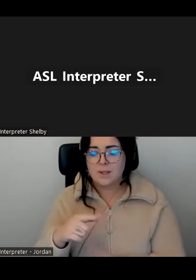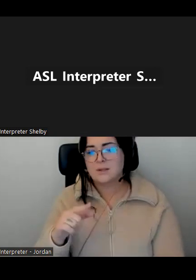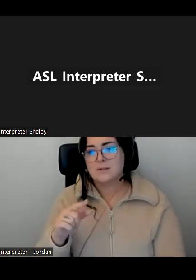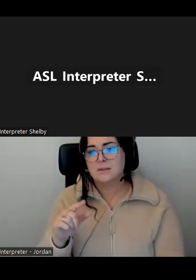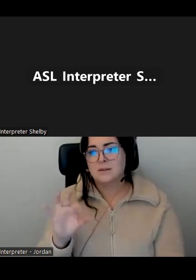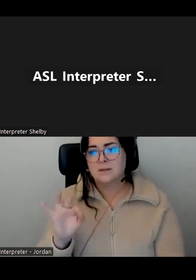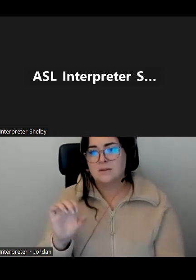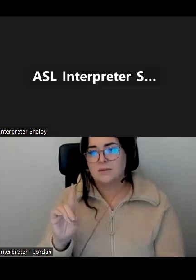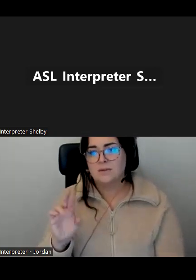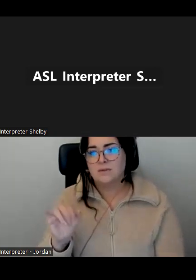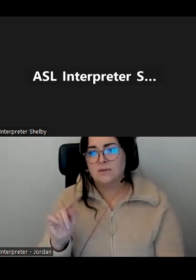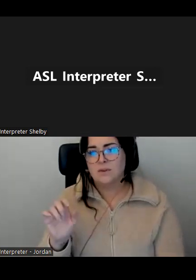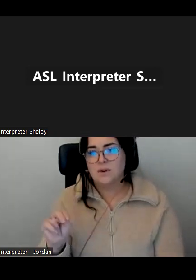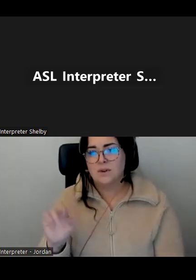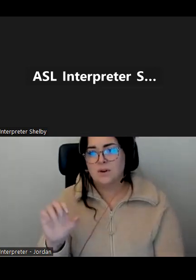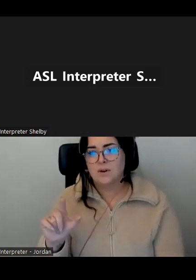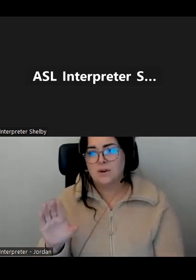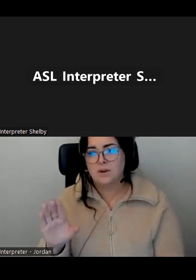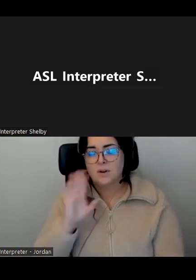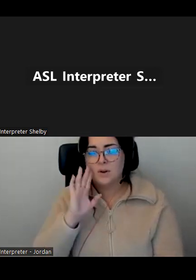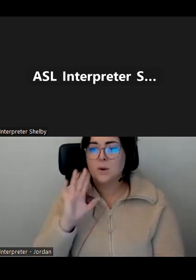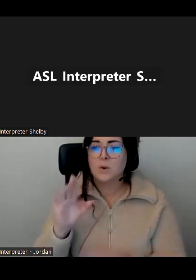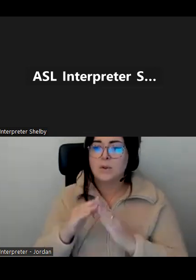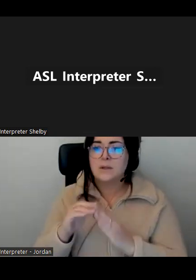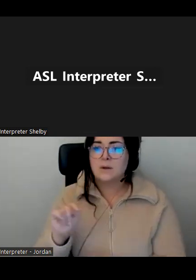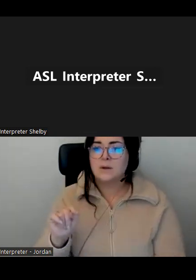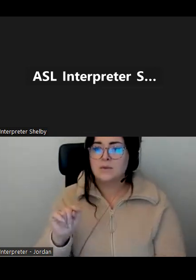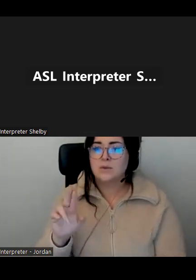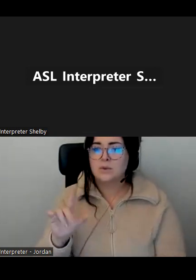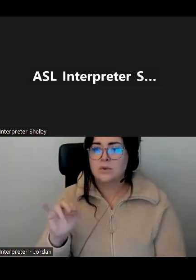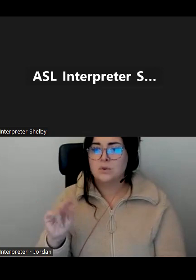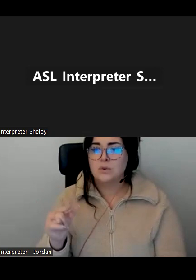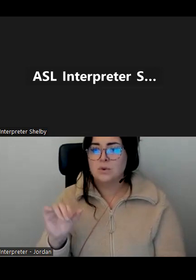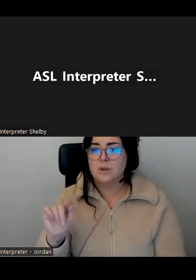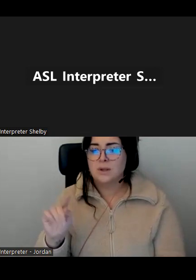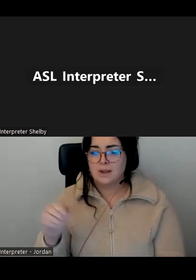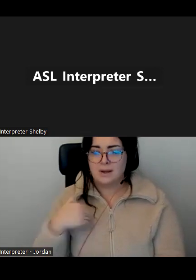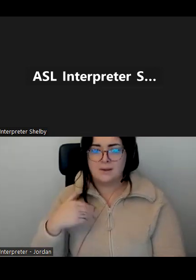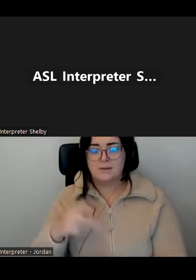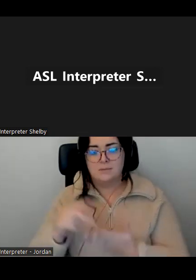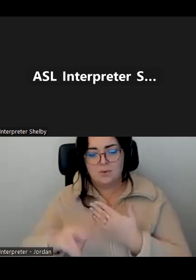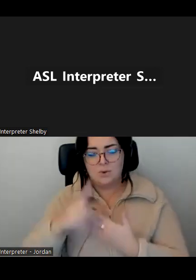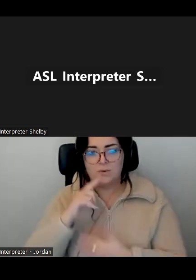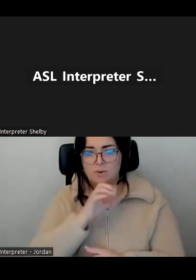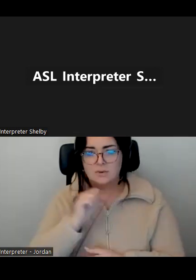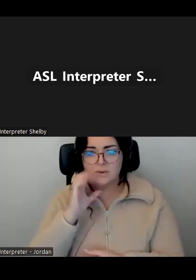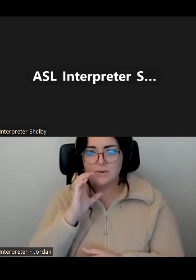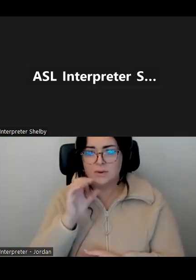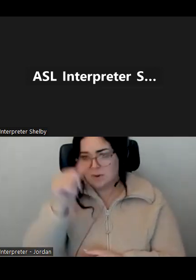regions. So for example, I know the town of Twillingate has a recreation program for seniors, and the guy who offers